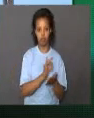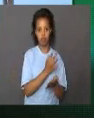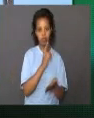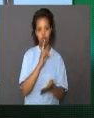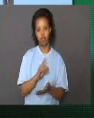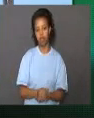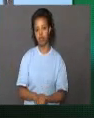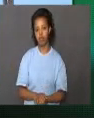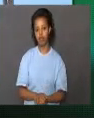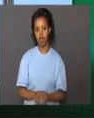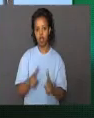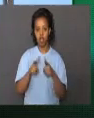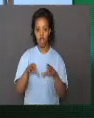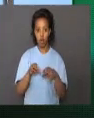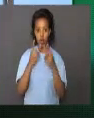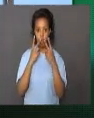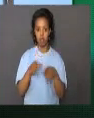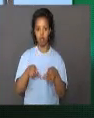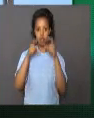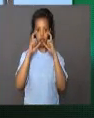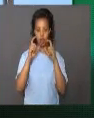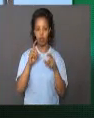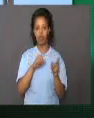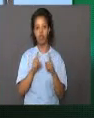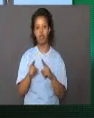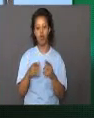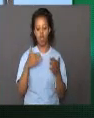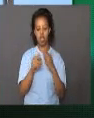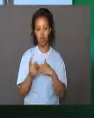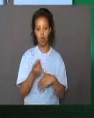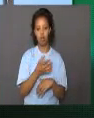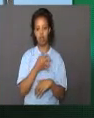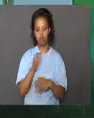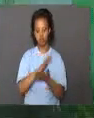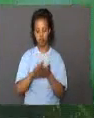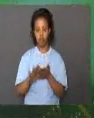The magnifying glass is used for closer observation.